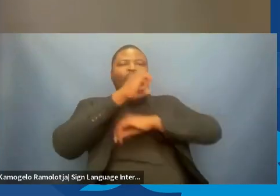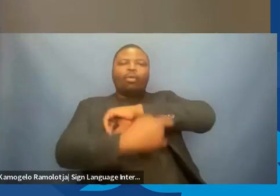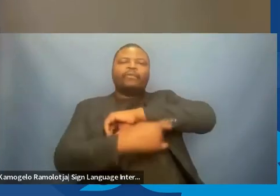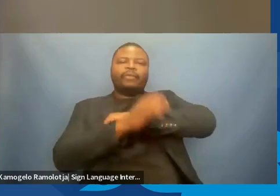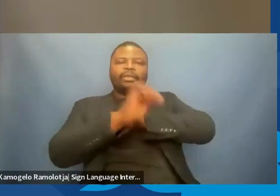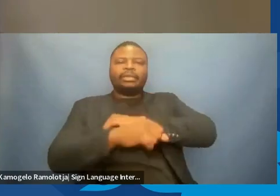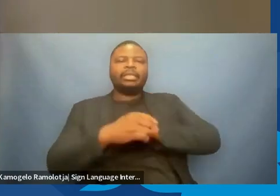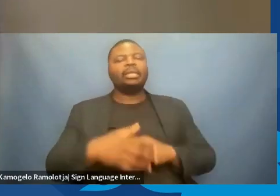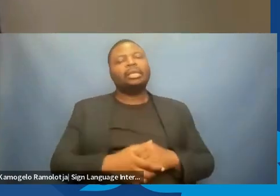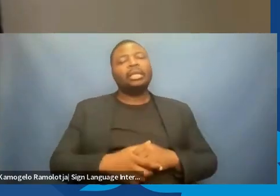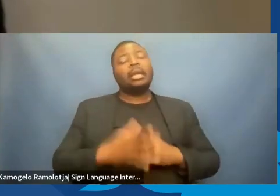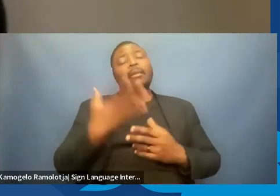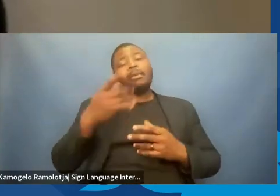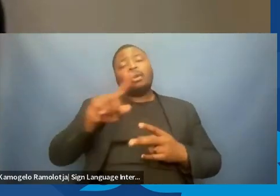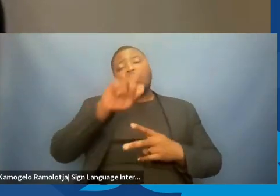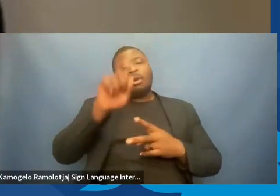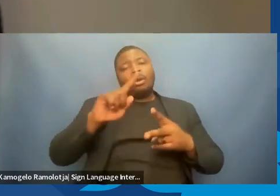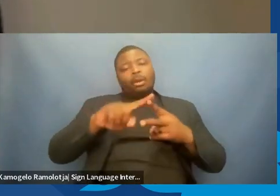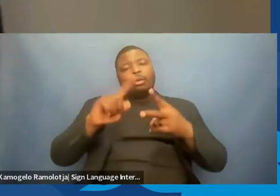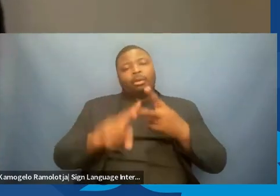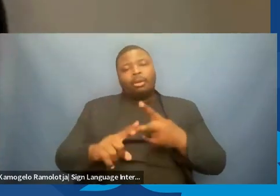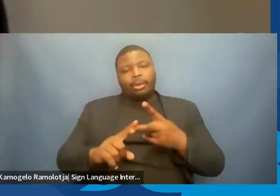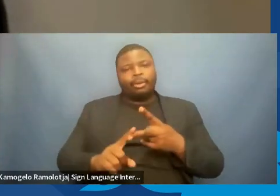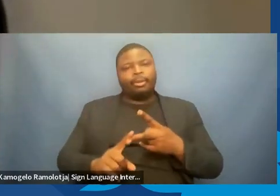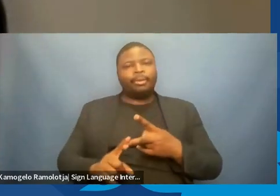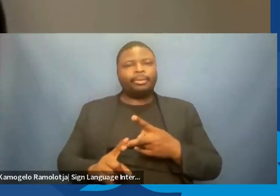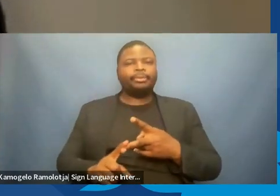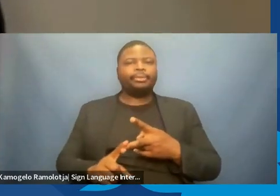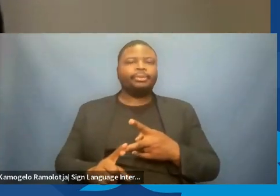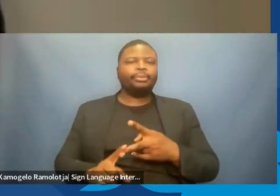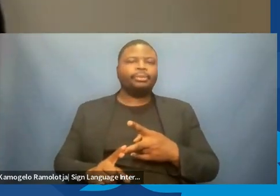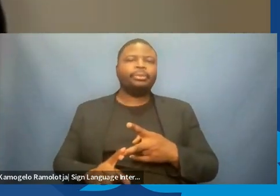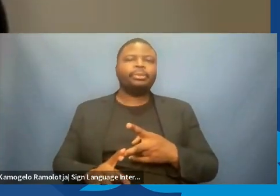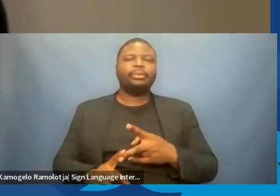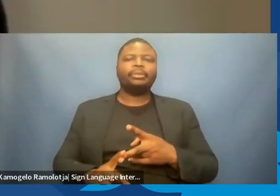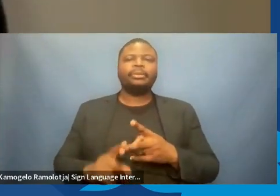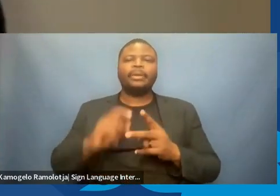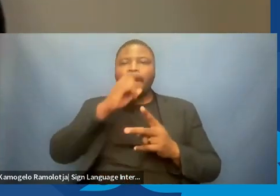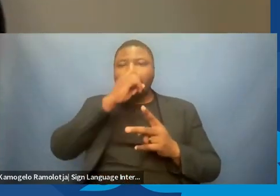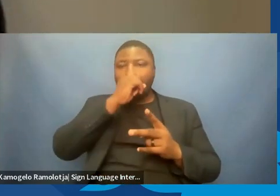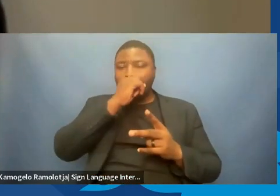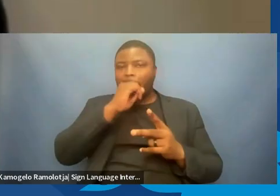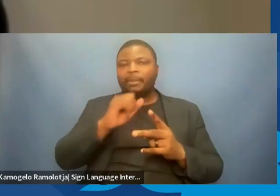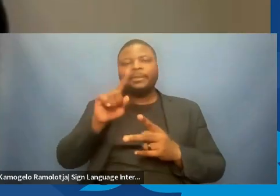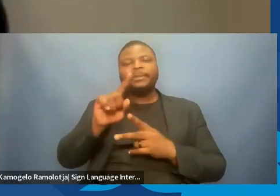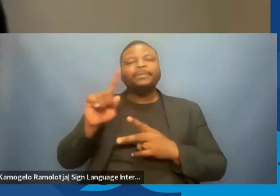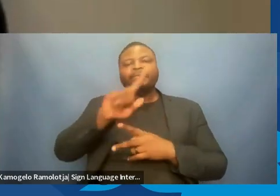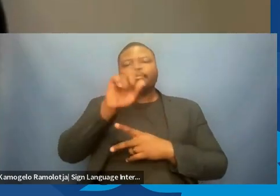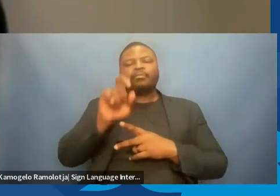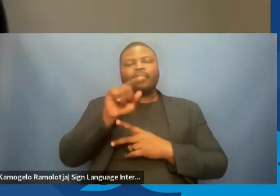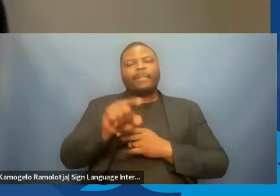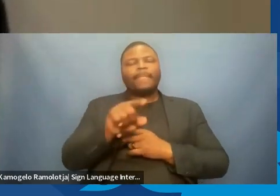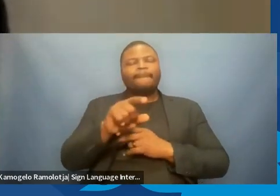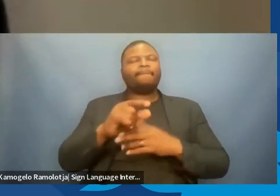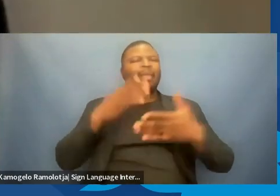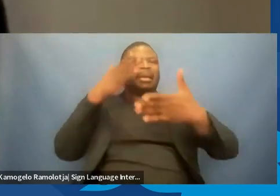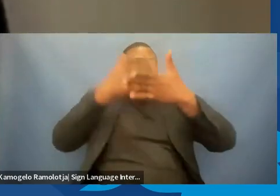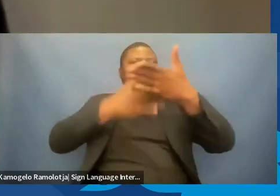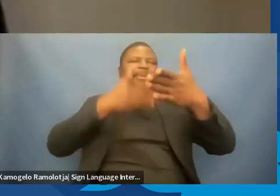one specifically from Sally. Kalvanya, what is the main barrier to